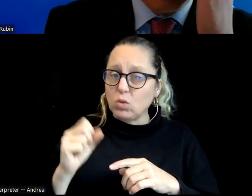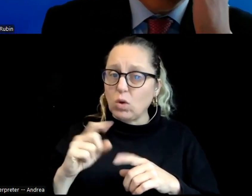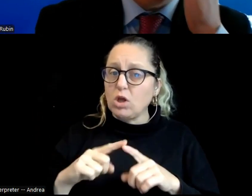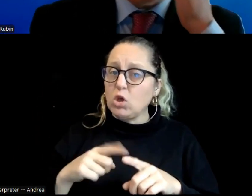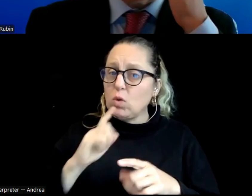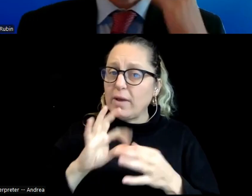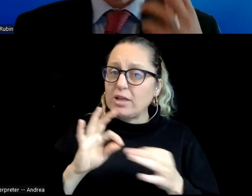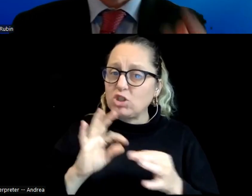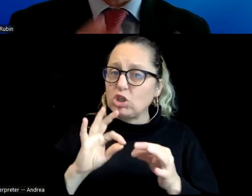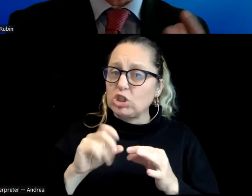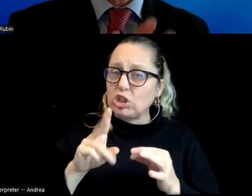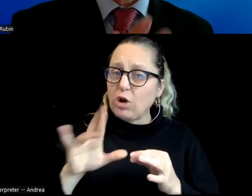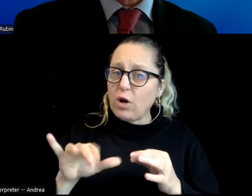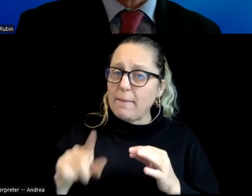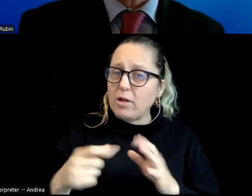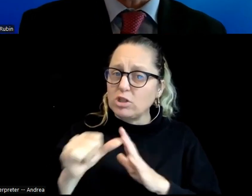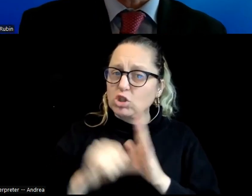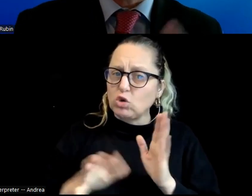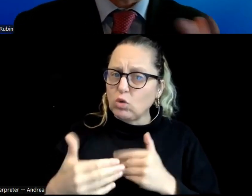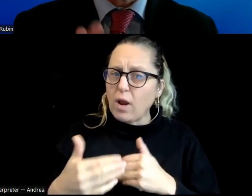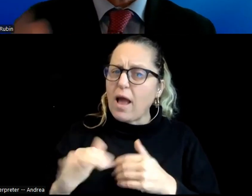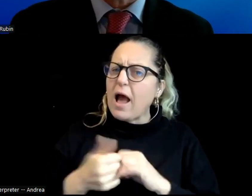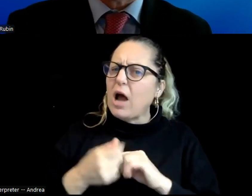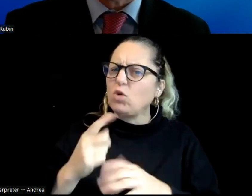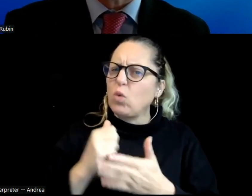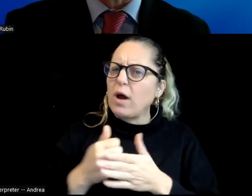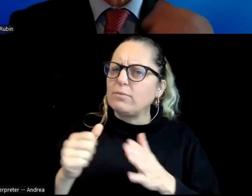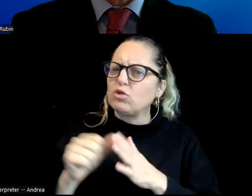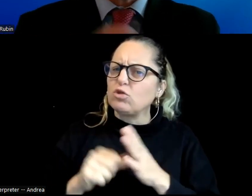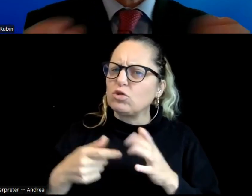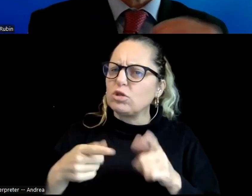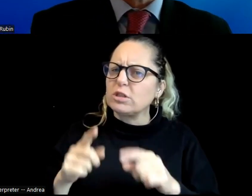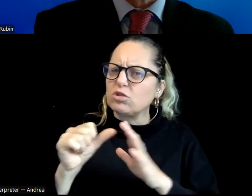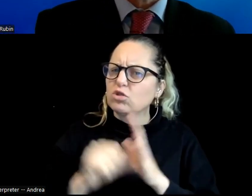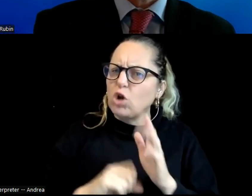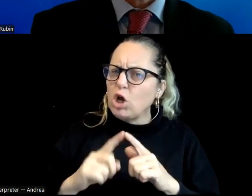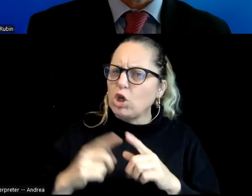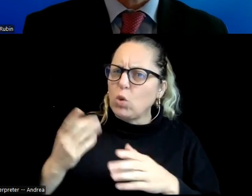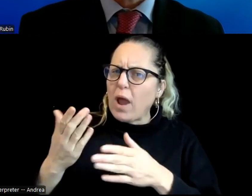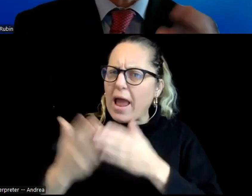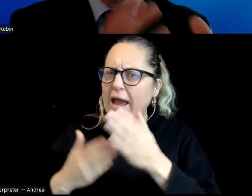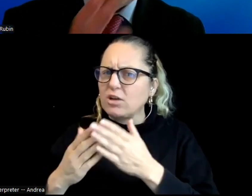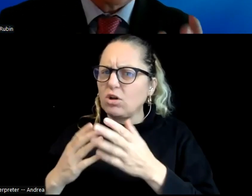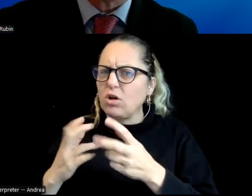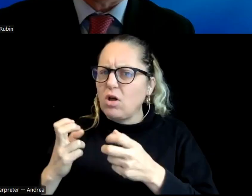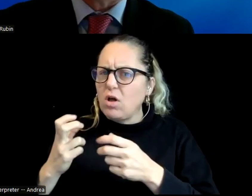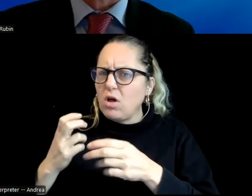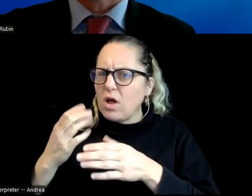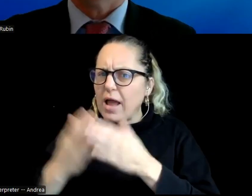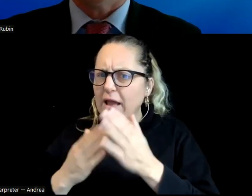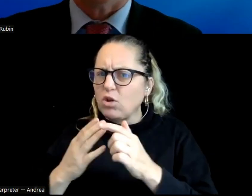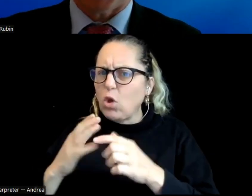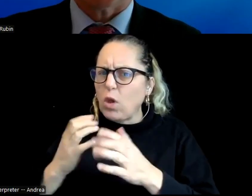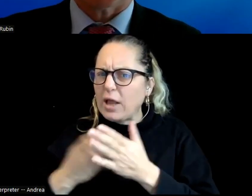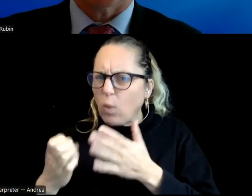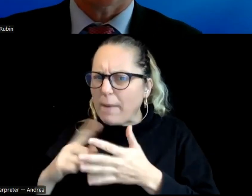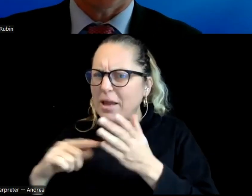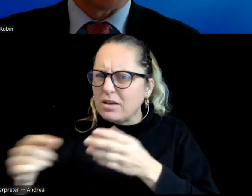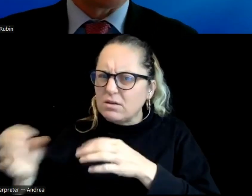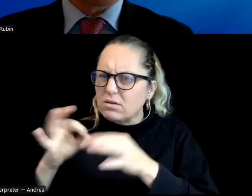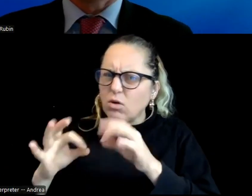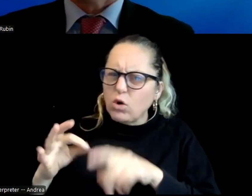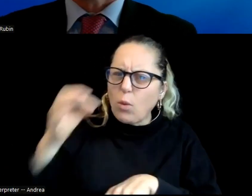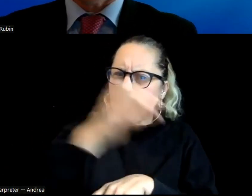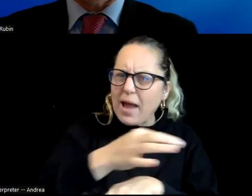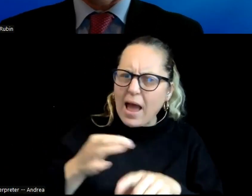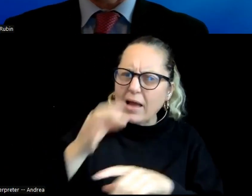room. How do Yes. you help during surgery? Are you handling equipment? Are you passing equipment? Like, what does that process look